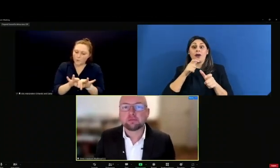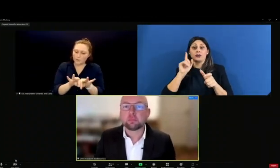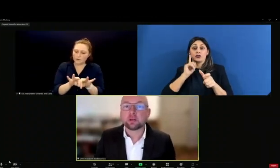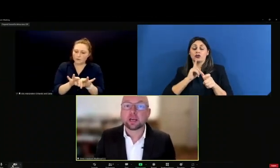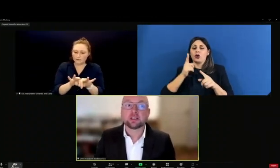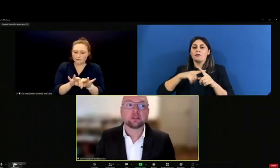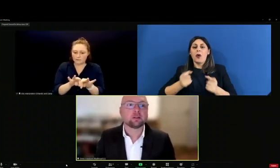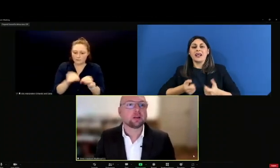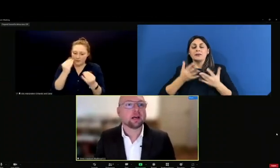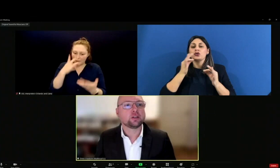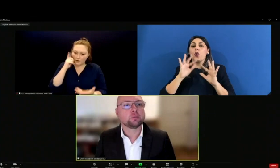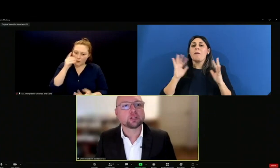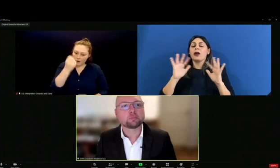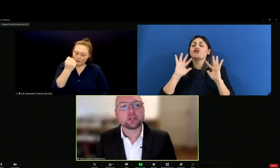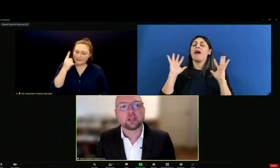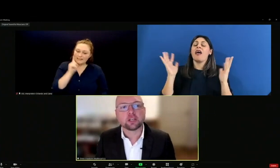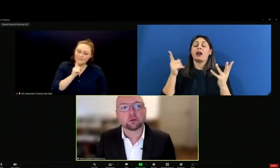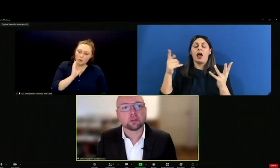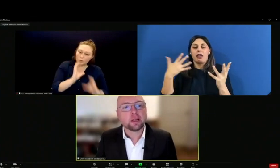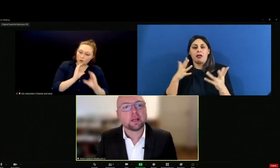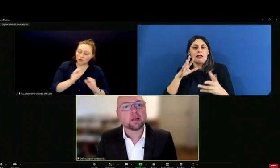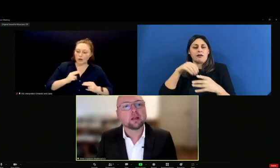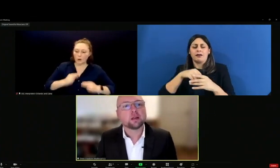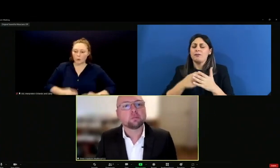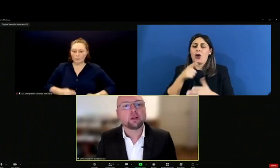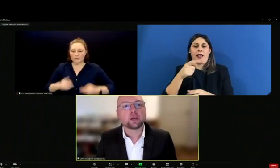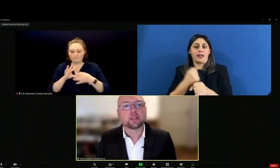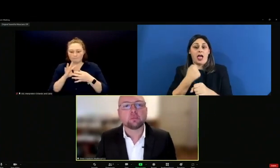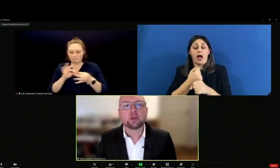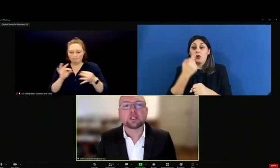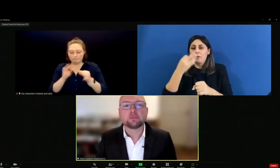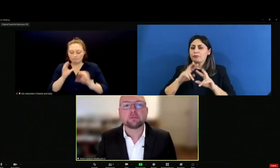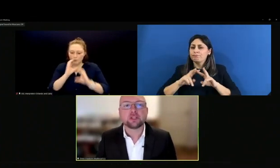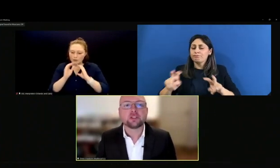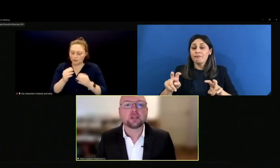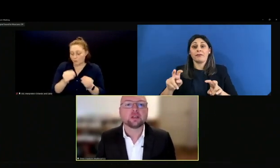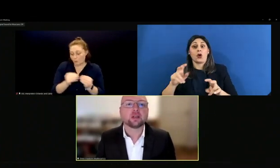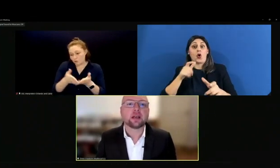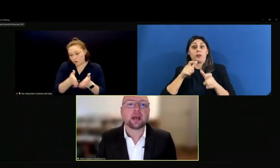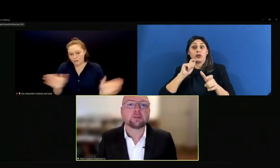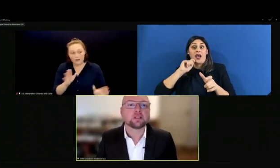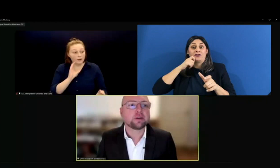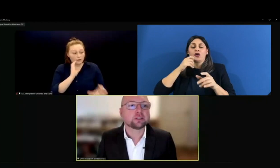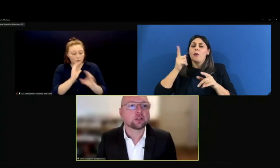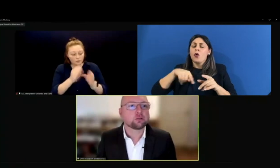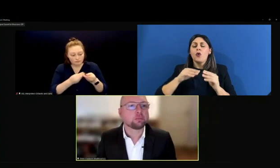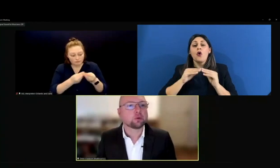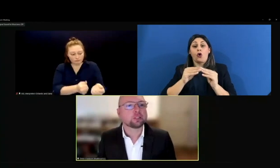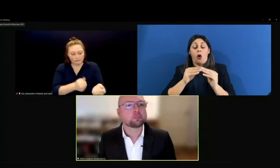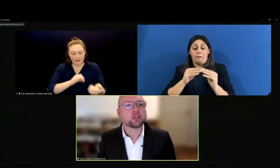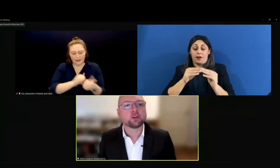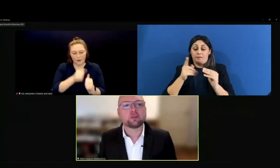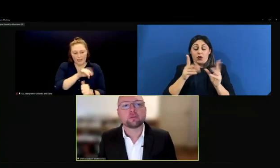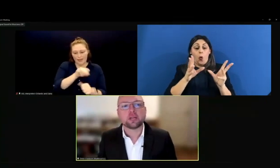understanding of deaf communication and human expression in general by looking at communicative efficiency and how this affects the